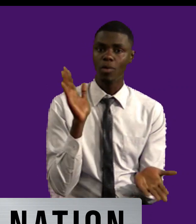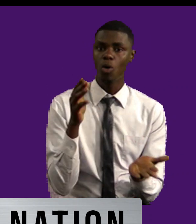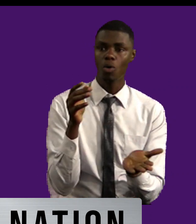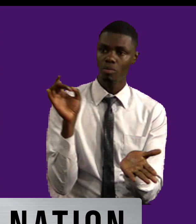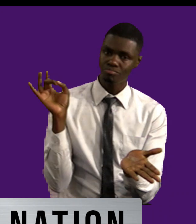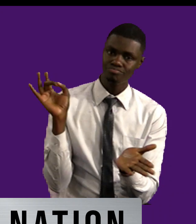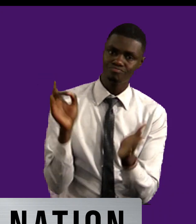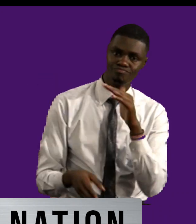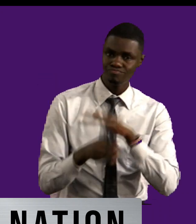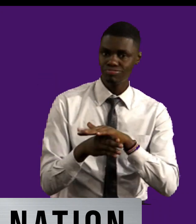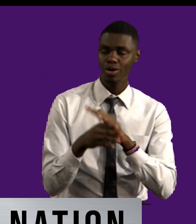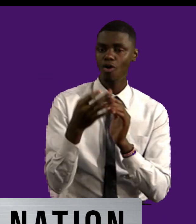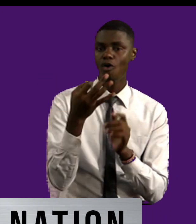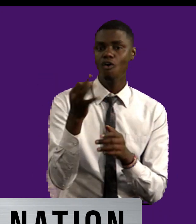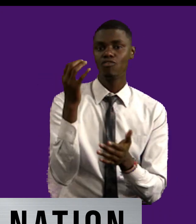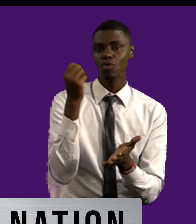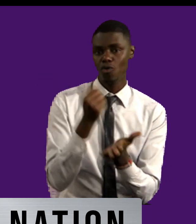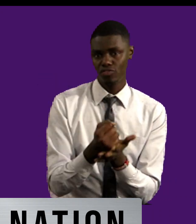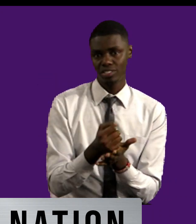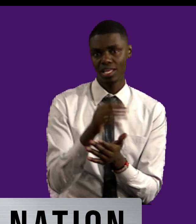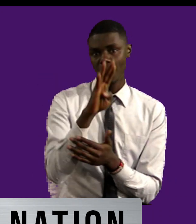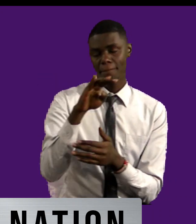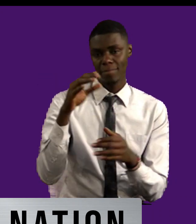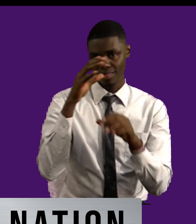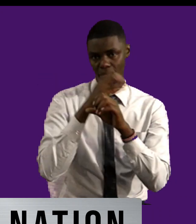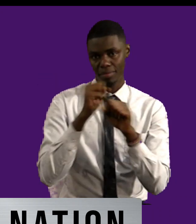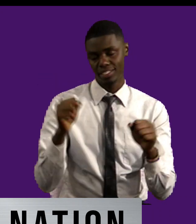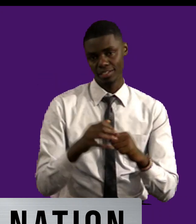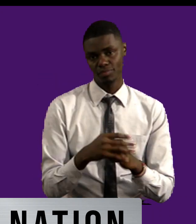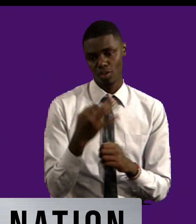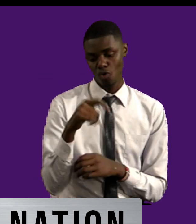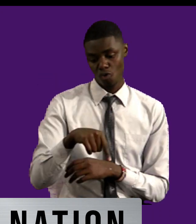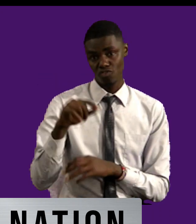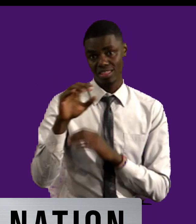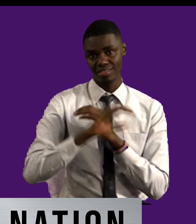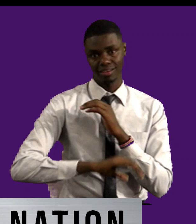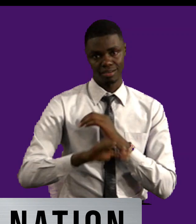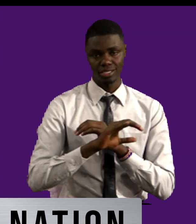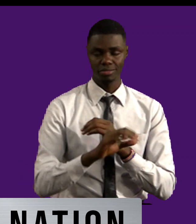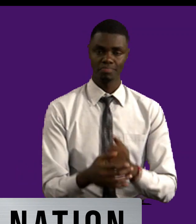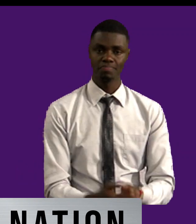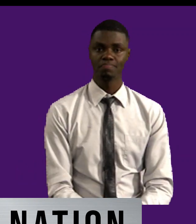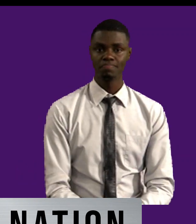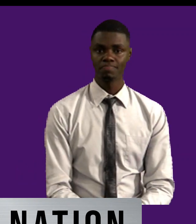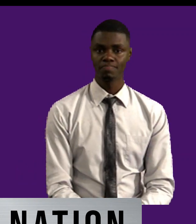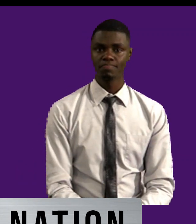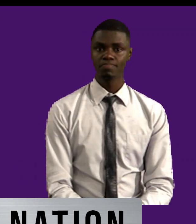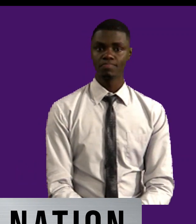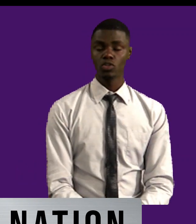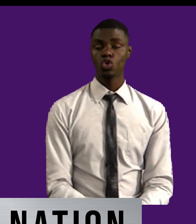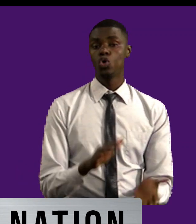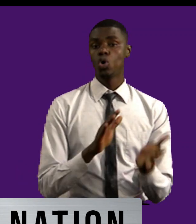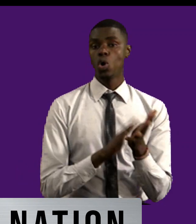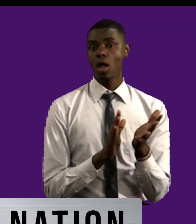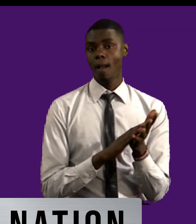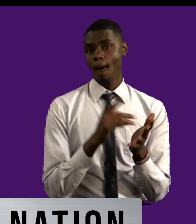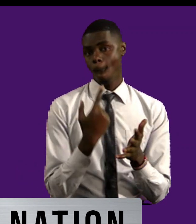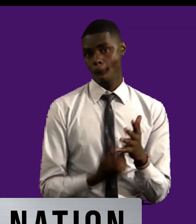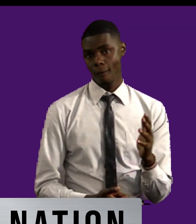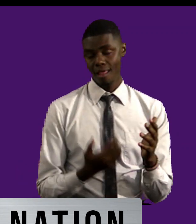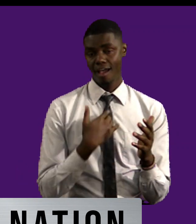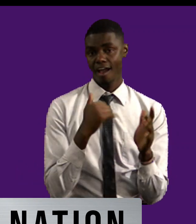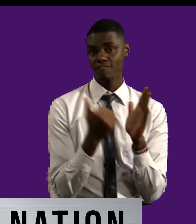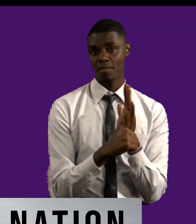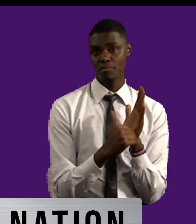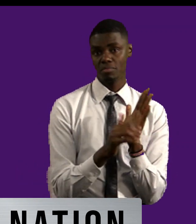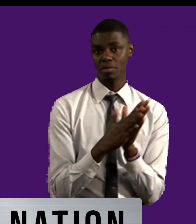evacuations of office by the presidency of this country. Do you mean to suggest that there is a